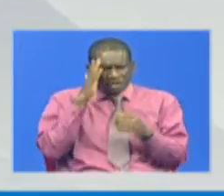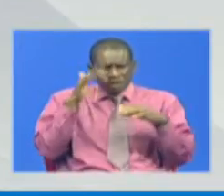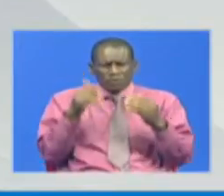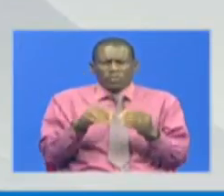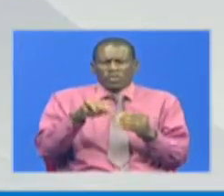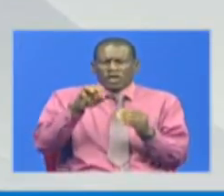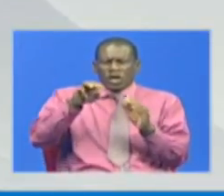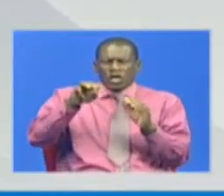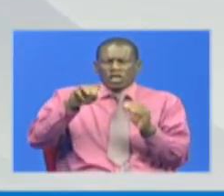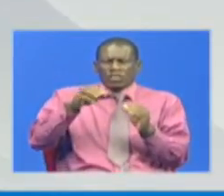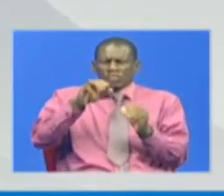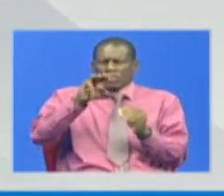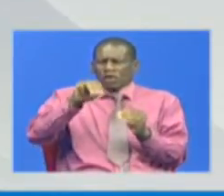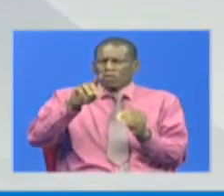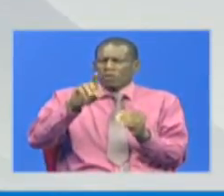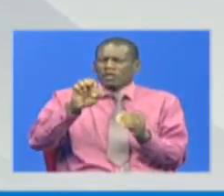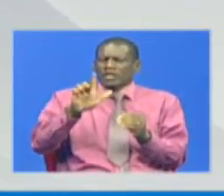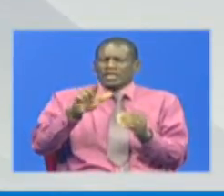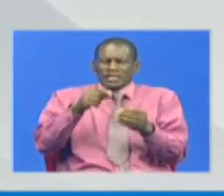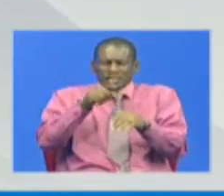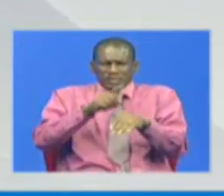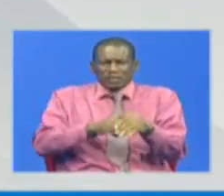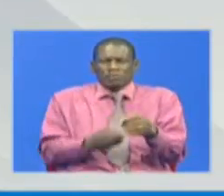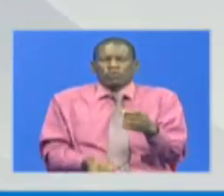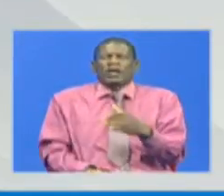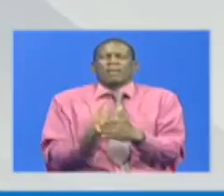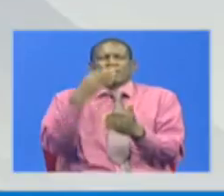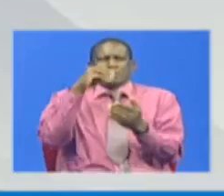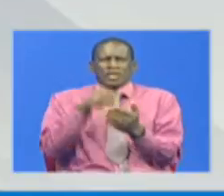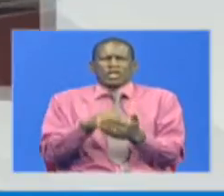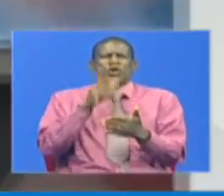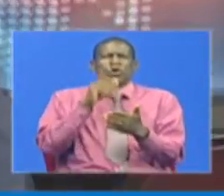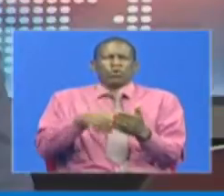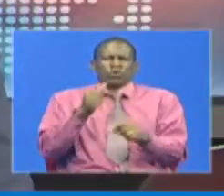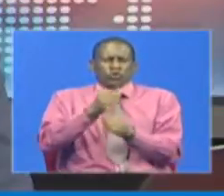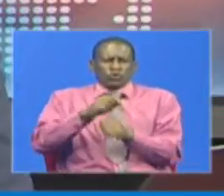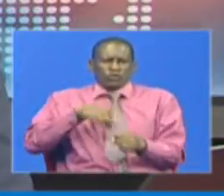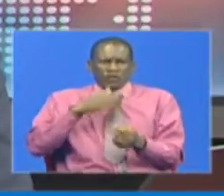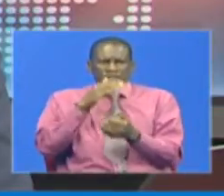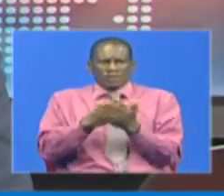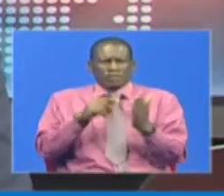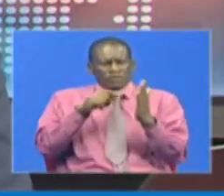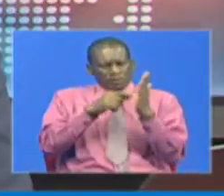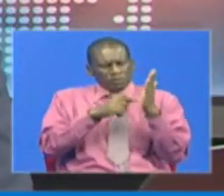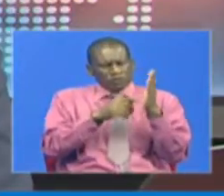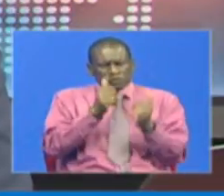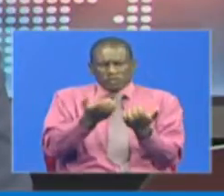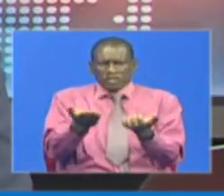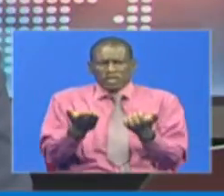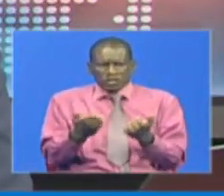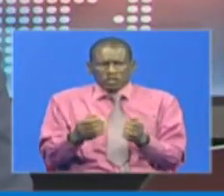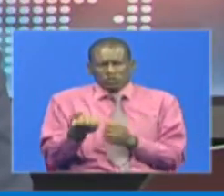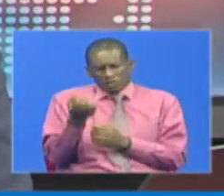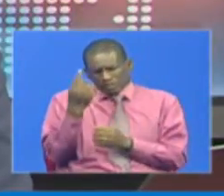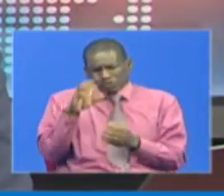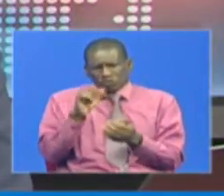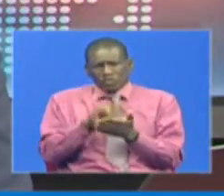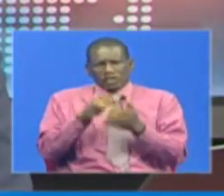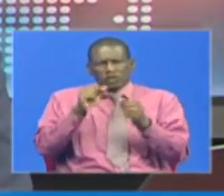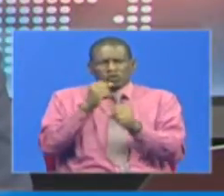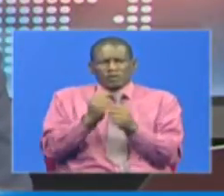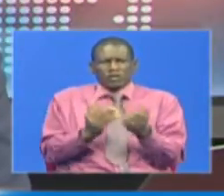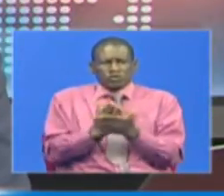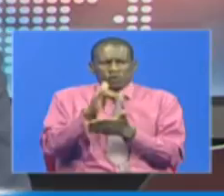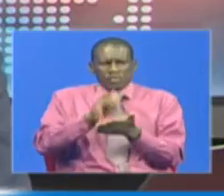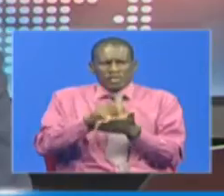it's a time to reinvent themselves. What exactly do you feel are some of the pointers they need to take home to ensure that it's a successful, you